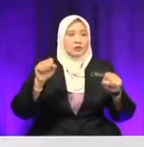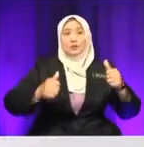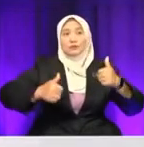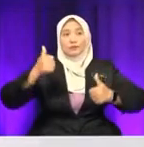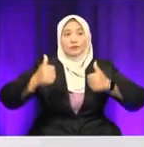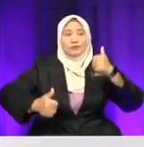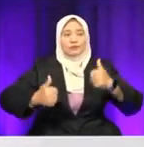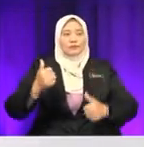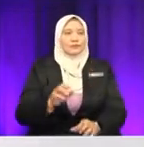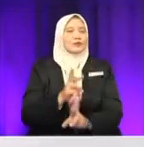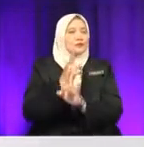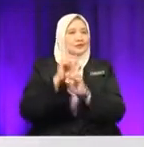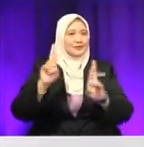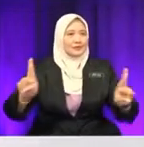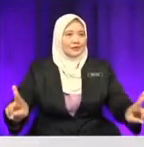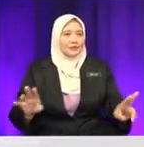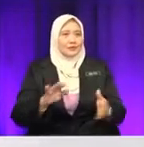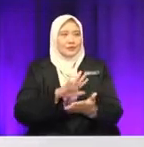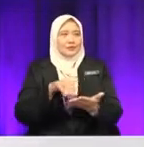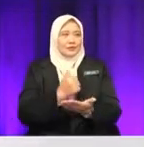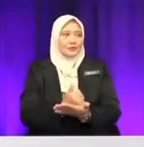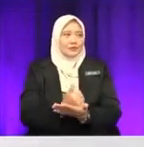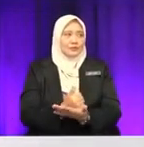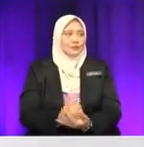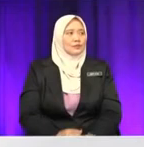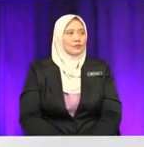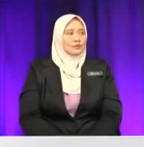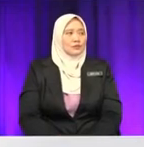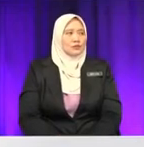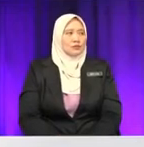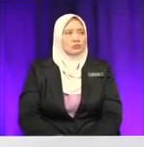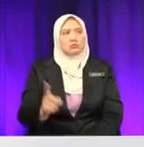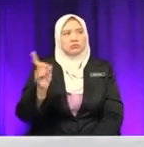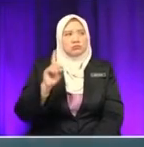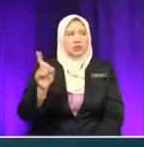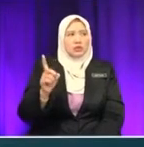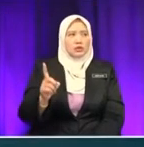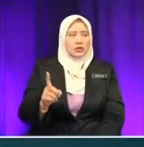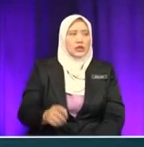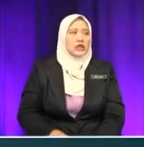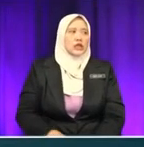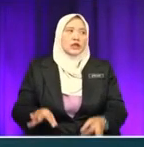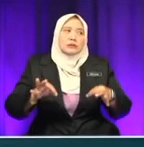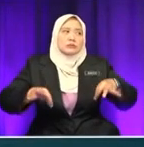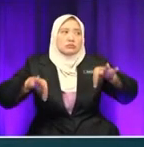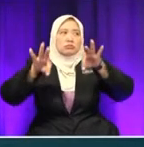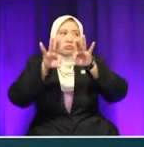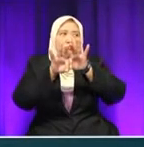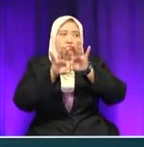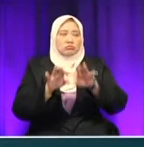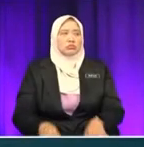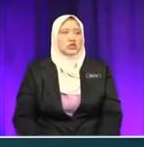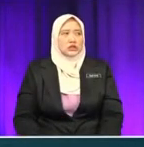ready? Okay, so let us look at the first question. Which one is more important, health or wealth? So this is